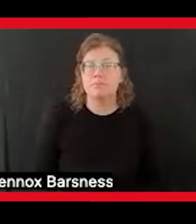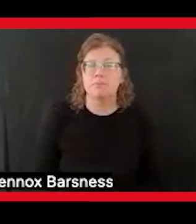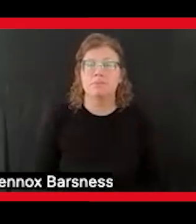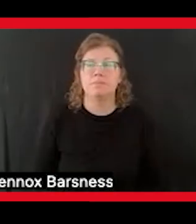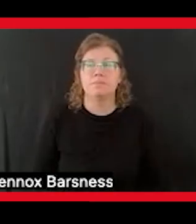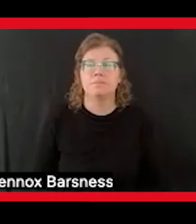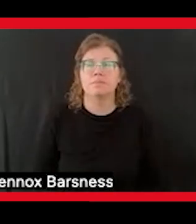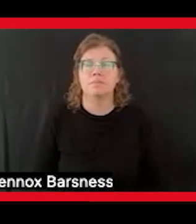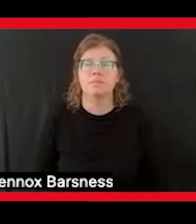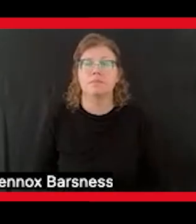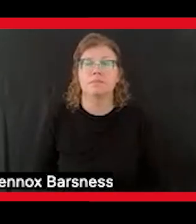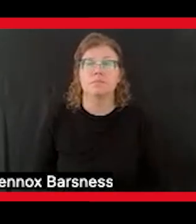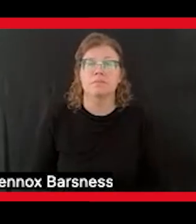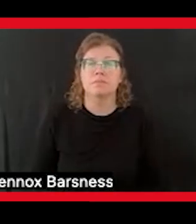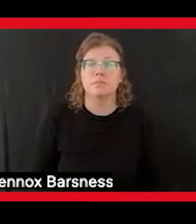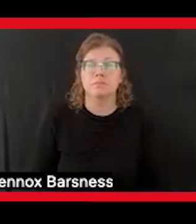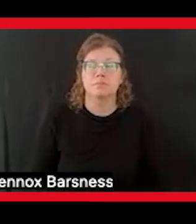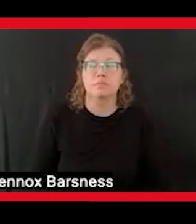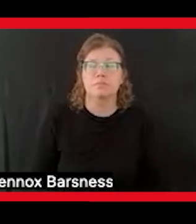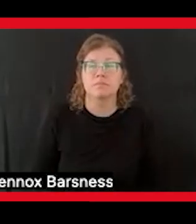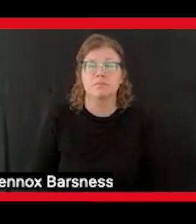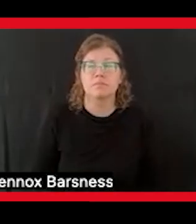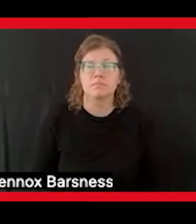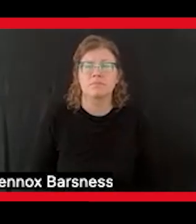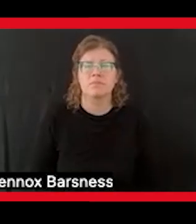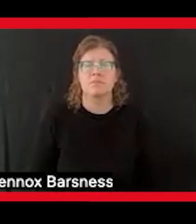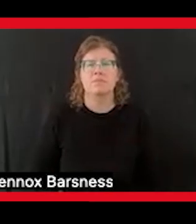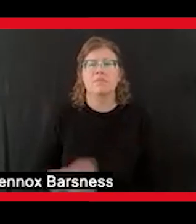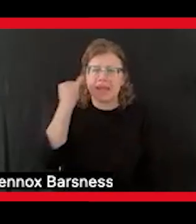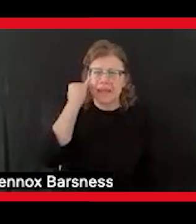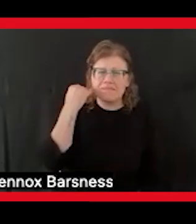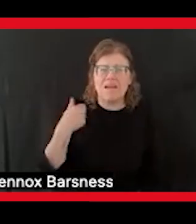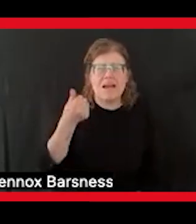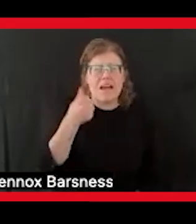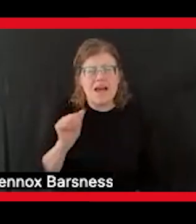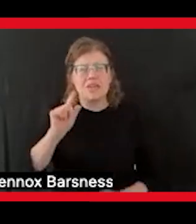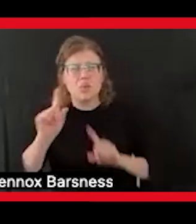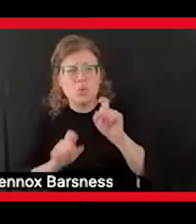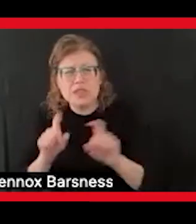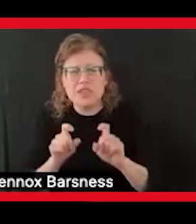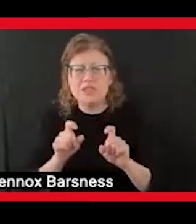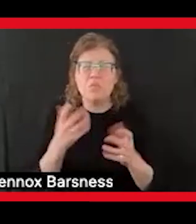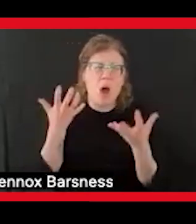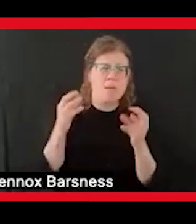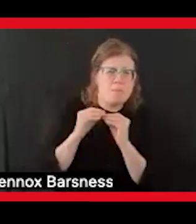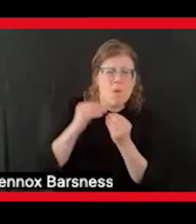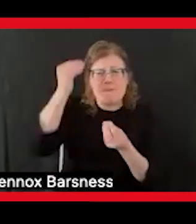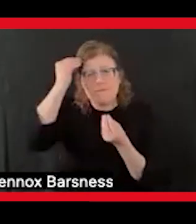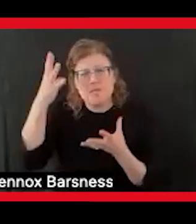eligibility, or need feedback for your drafts, please contact the program specialist, that's